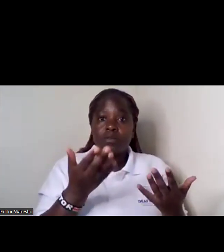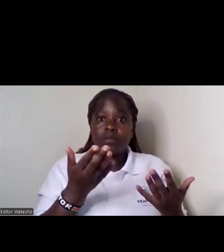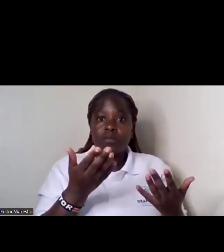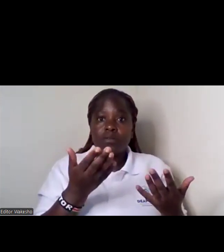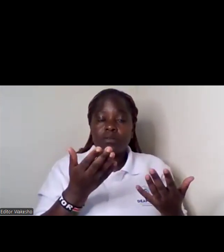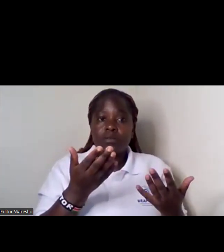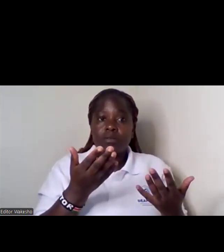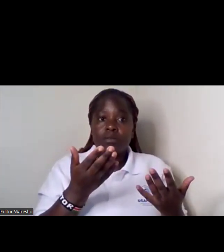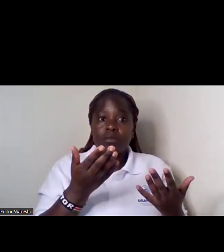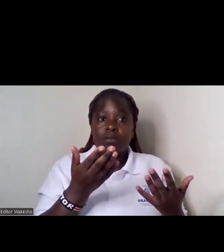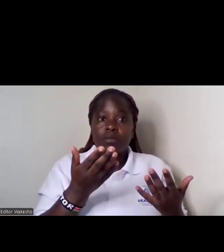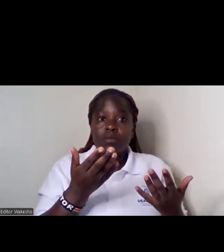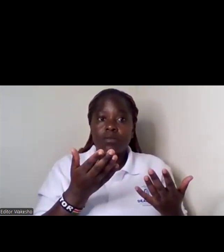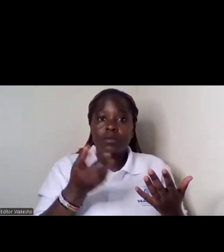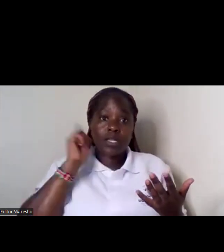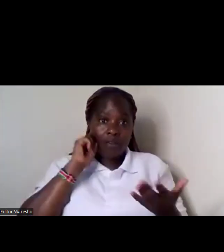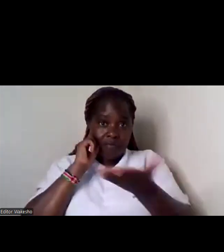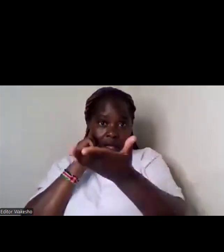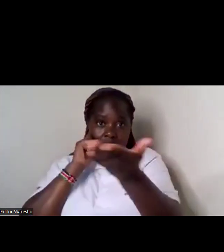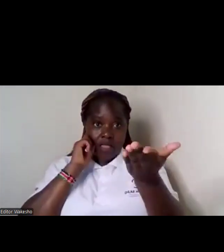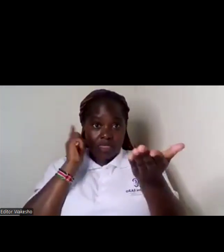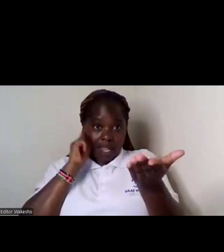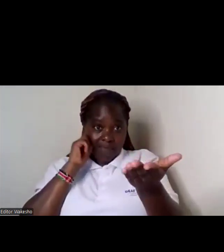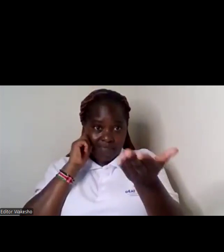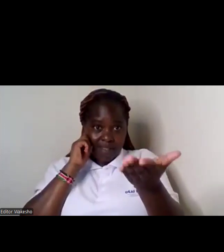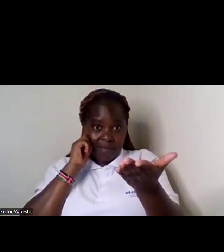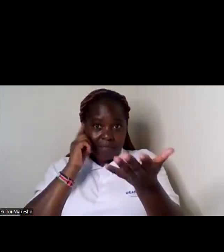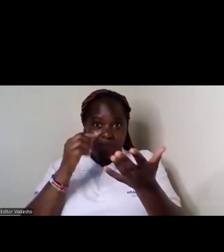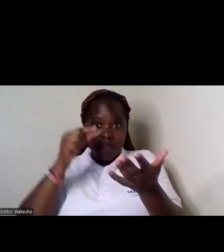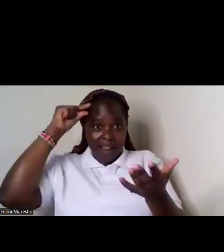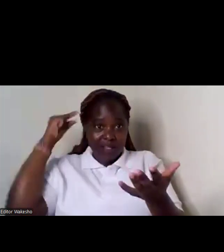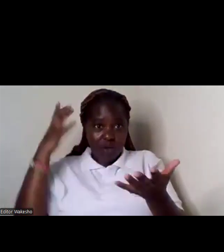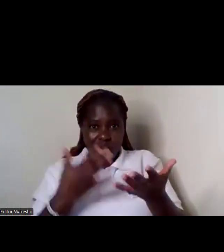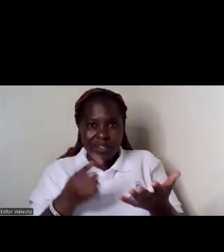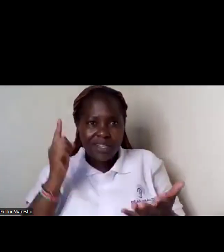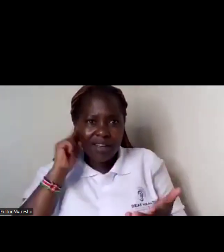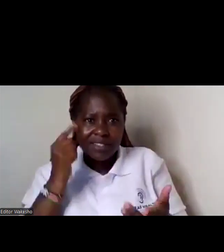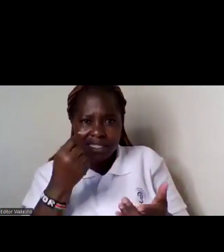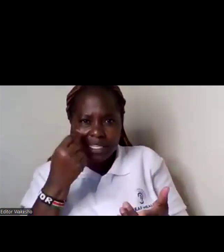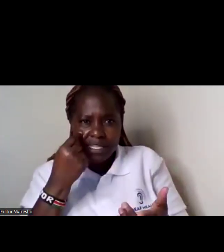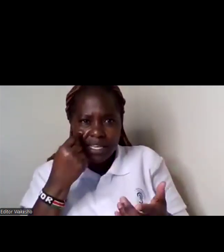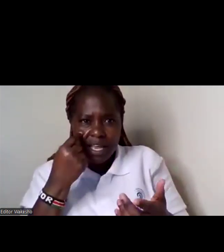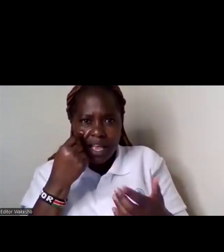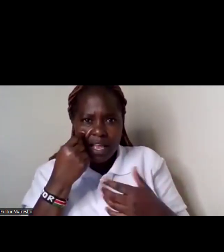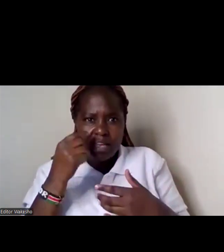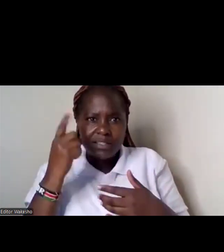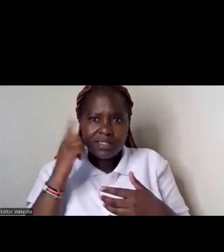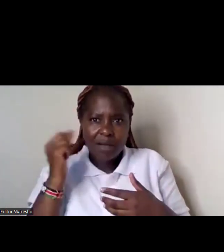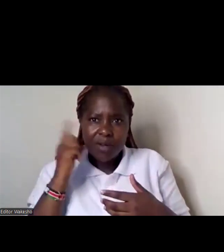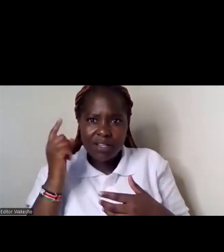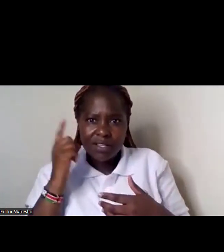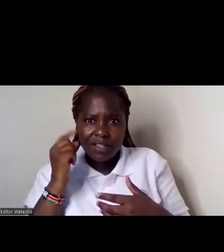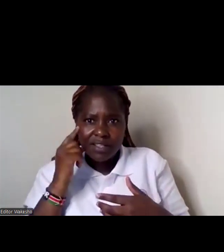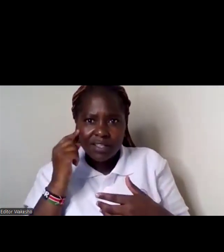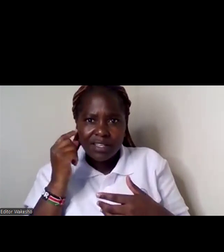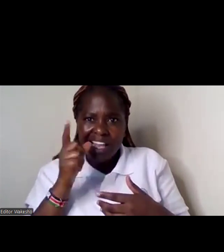our deaf here, either Teacher Lensa, or I'm also seeing, I don't know whether that's Samuel, but I'm seeing someone there. I'm